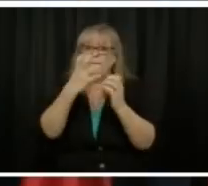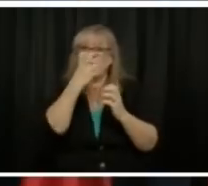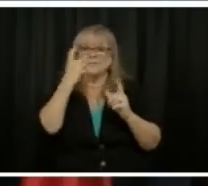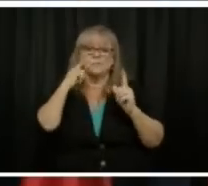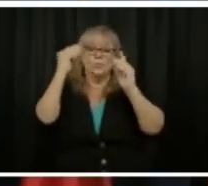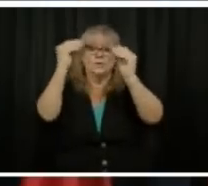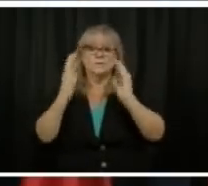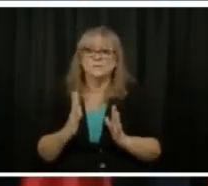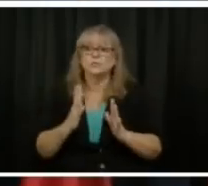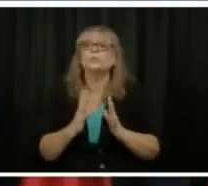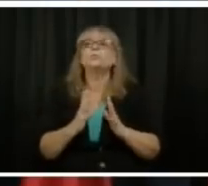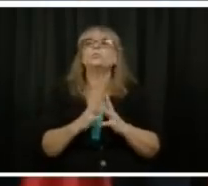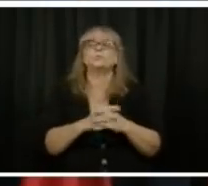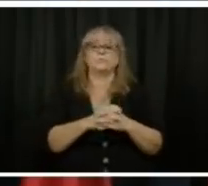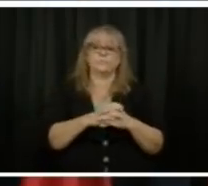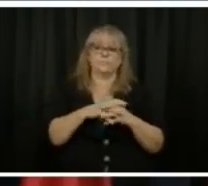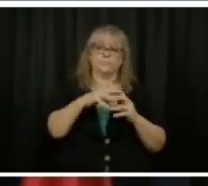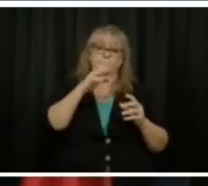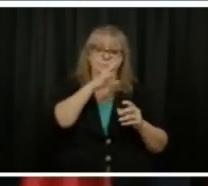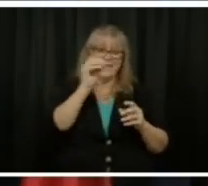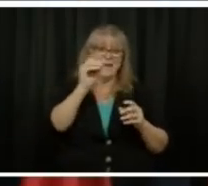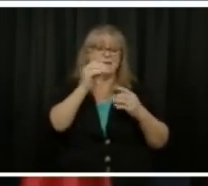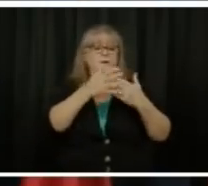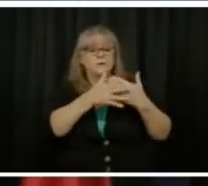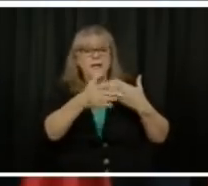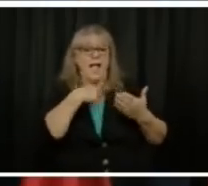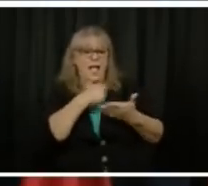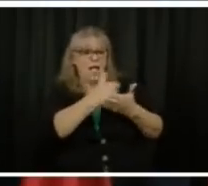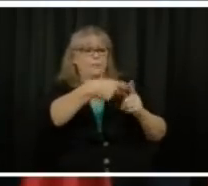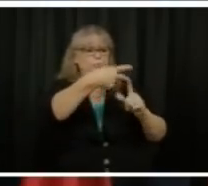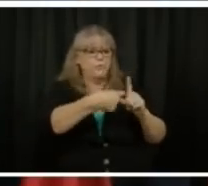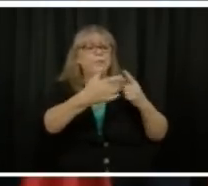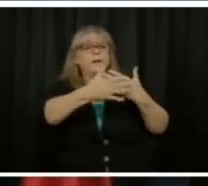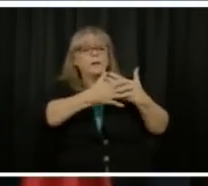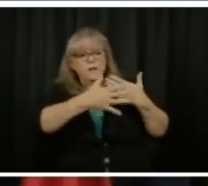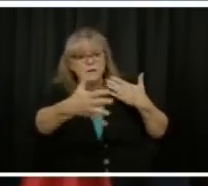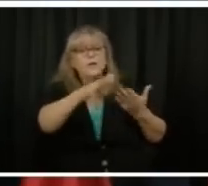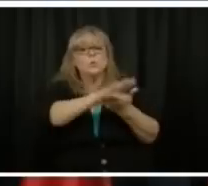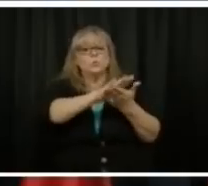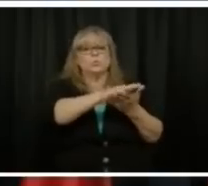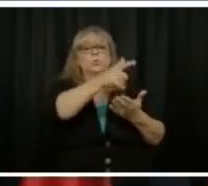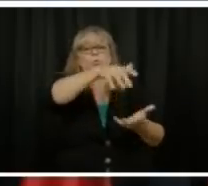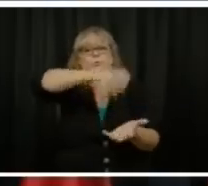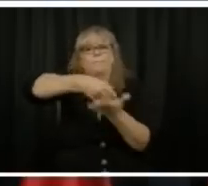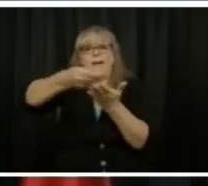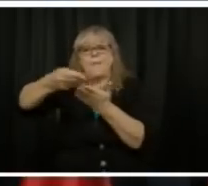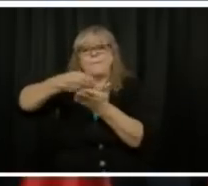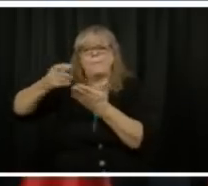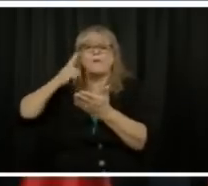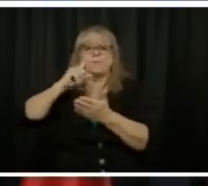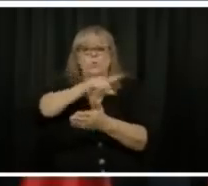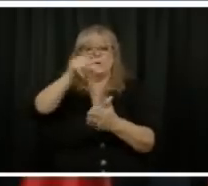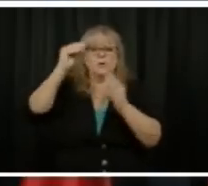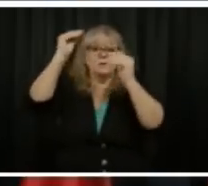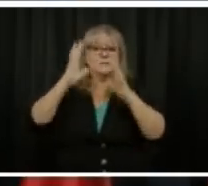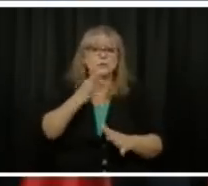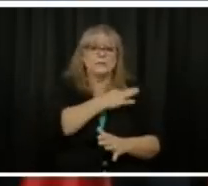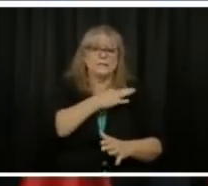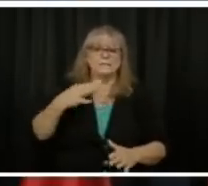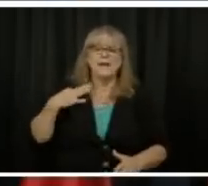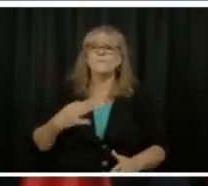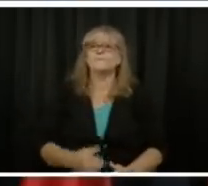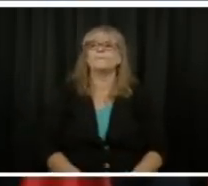additional personal protection equipment that they're able to provide. Critically, that will go to all school districts, whether they